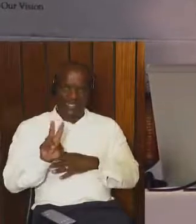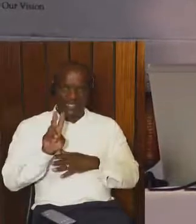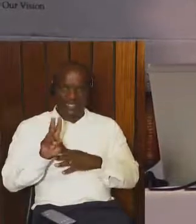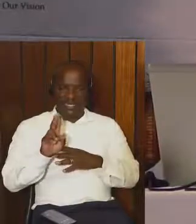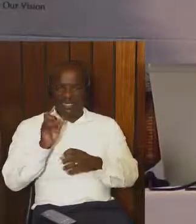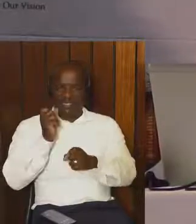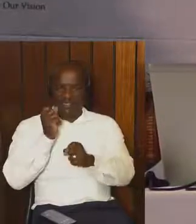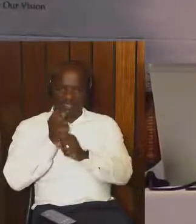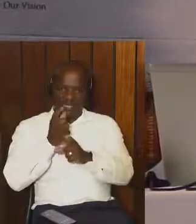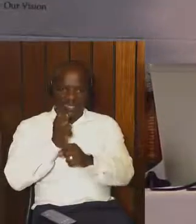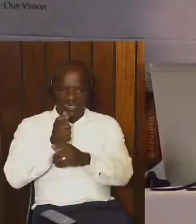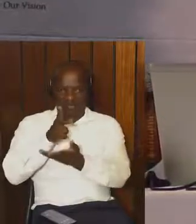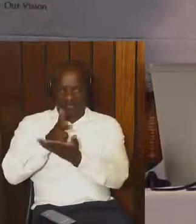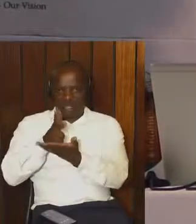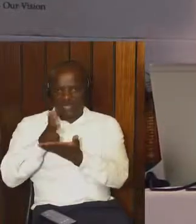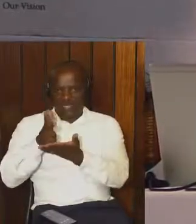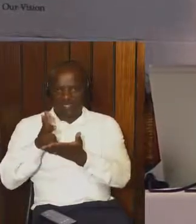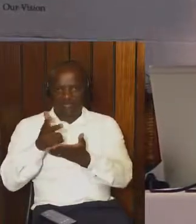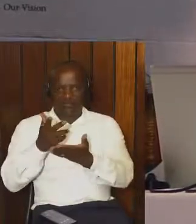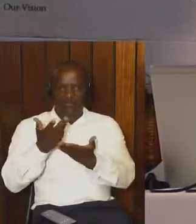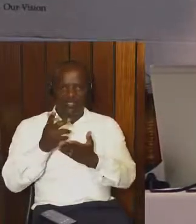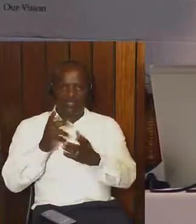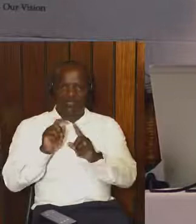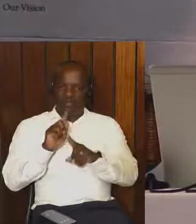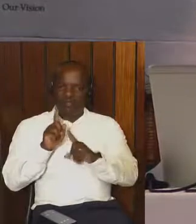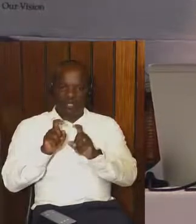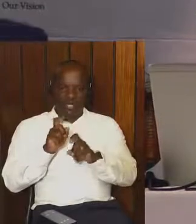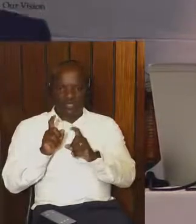a number of questions that have been raised around that.